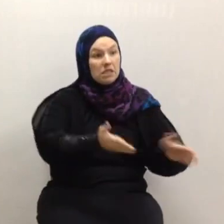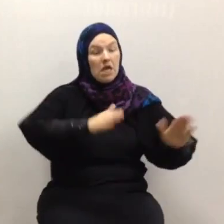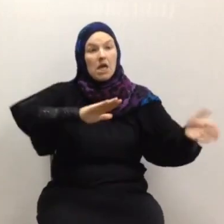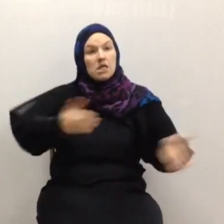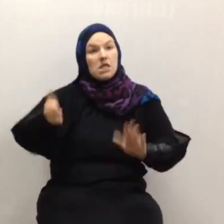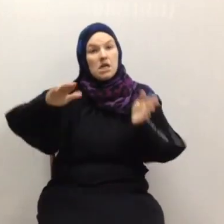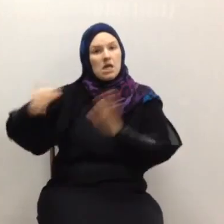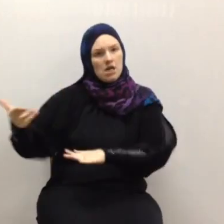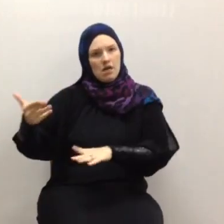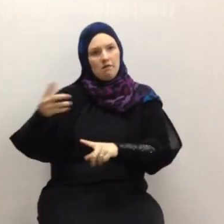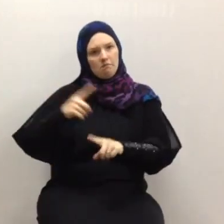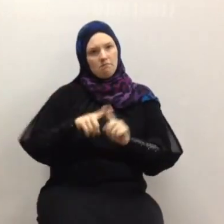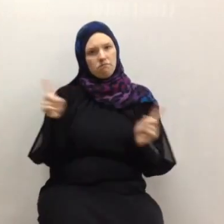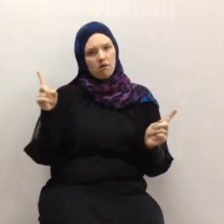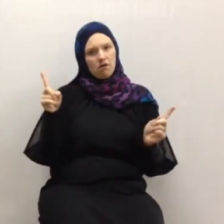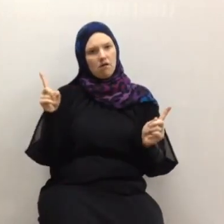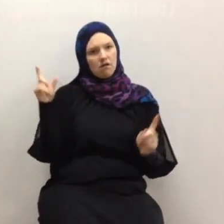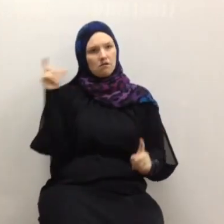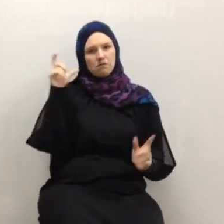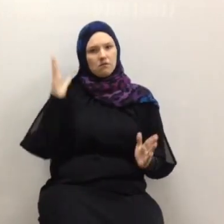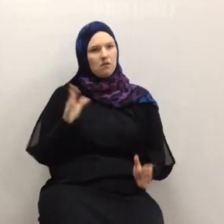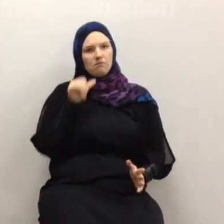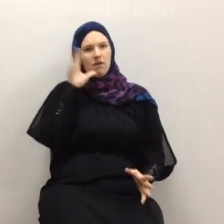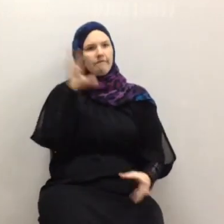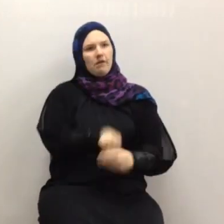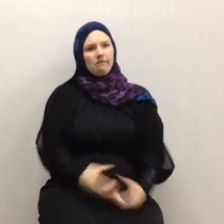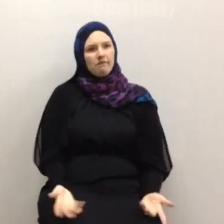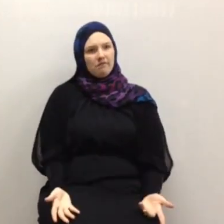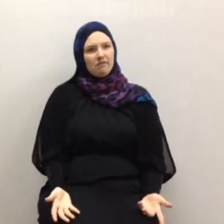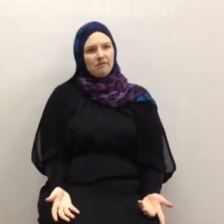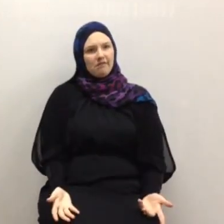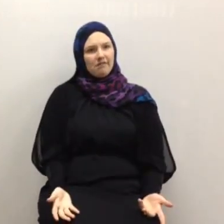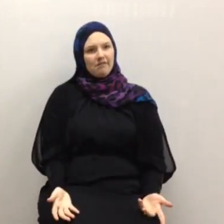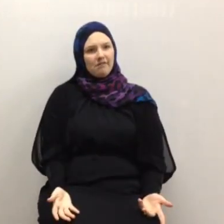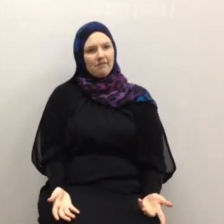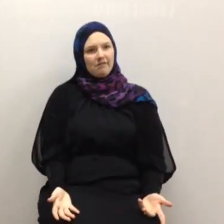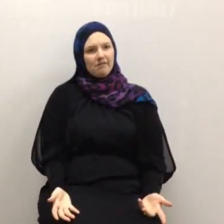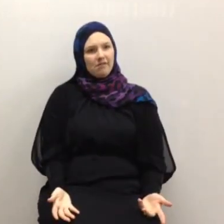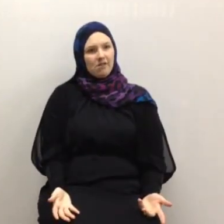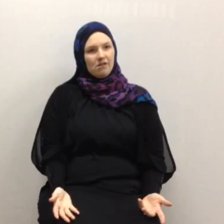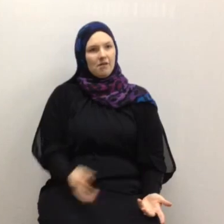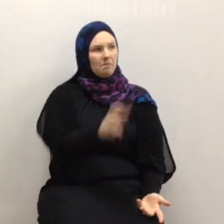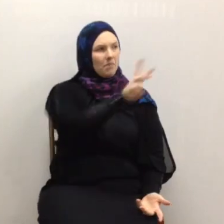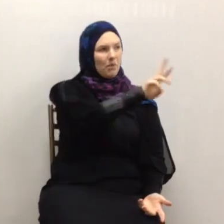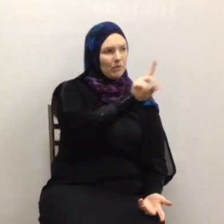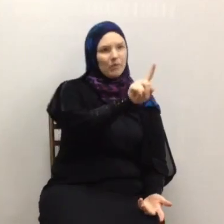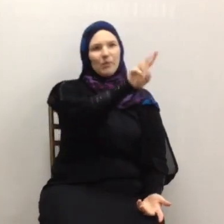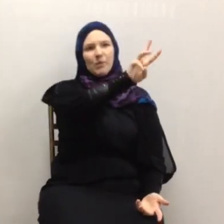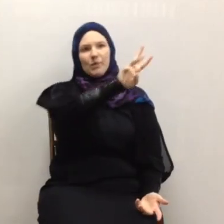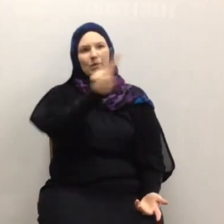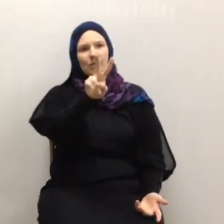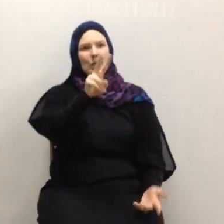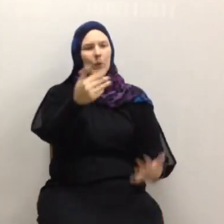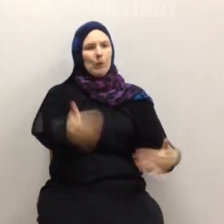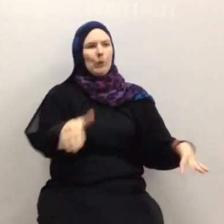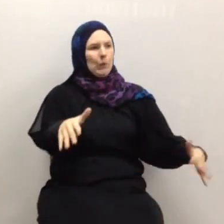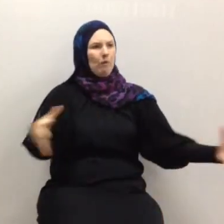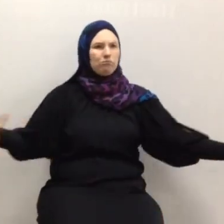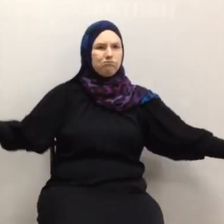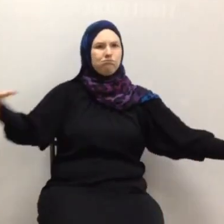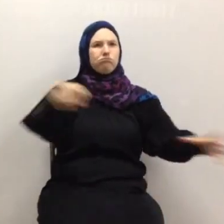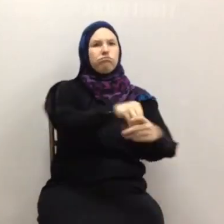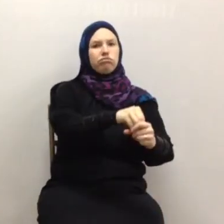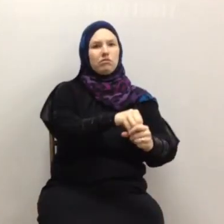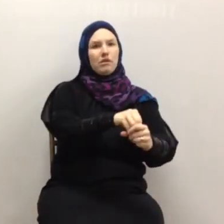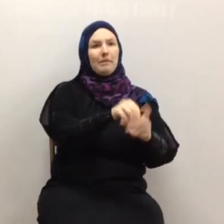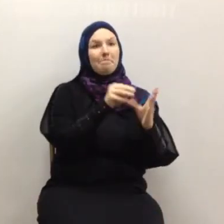have not continued their life. They lost their life because of these wars. And with all of these millions, the West is